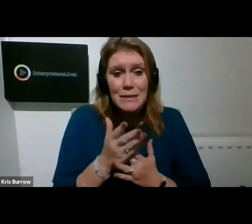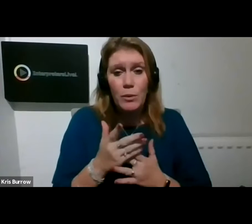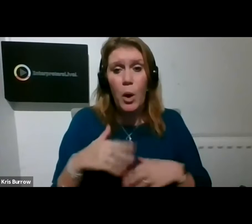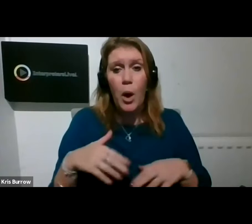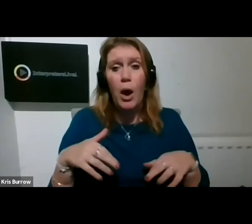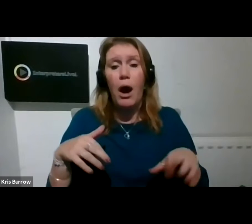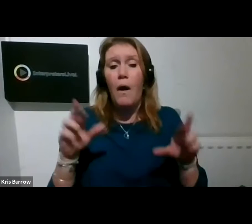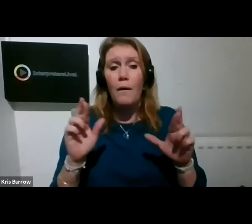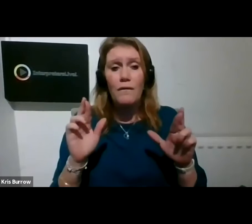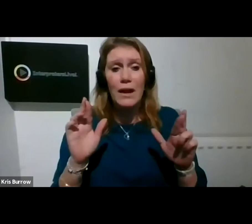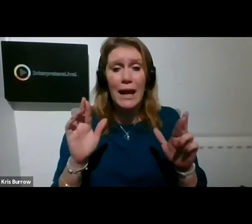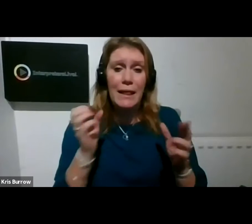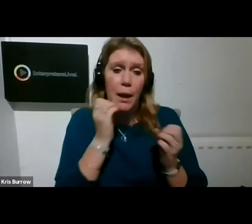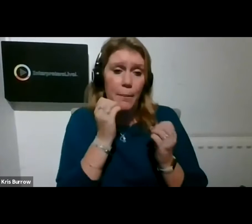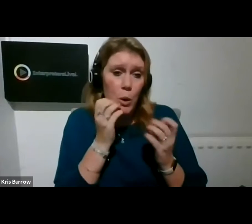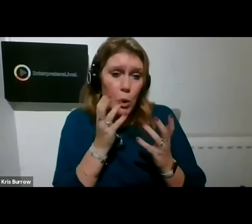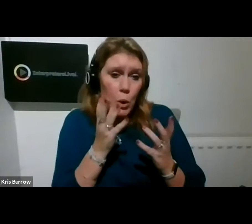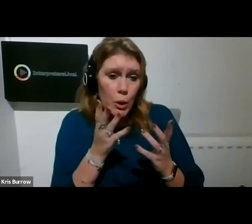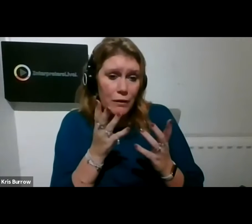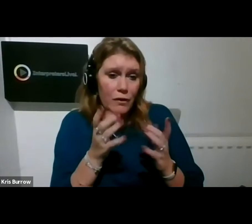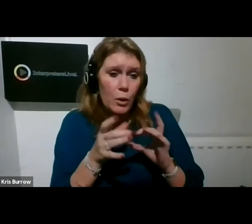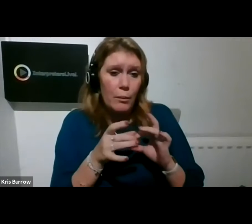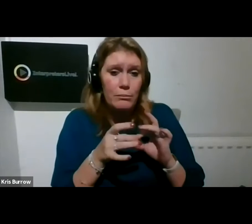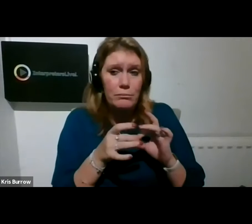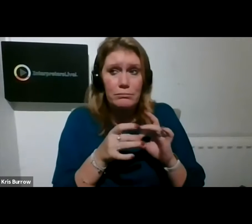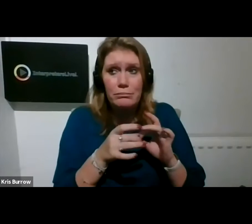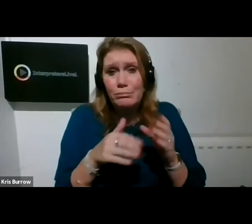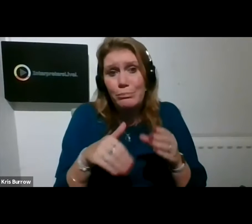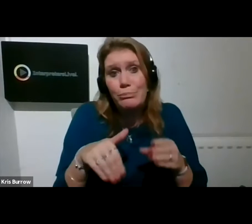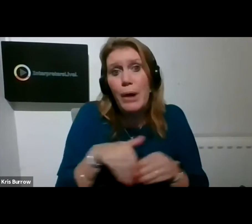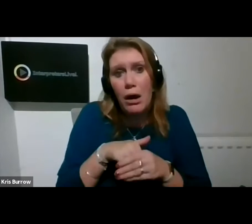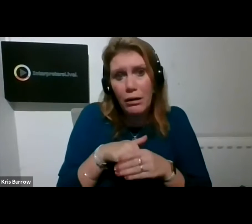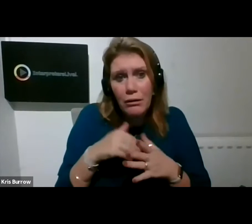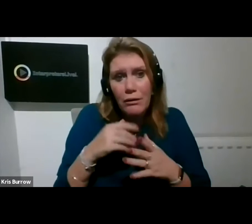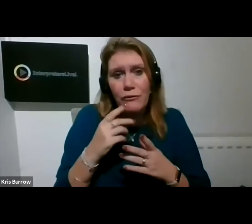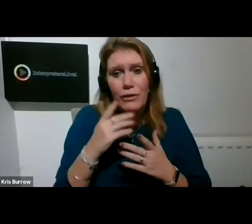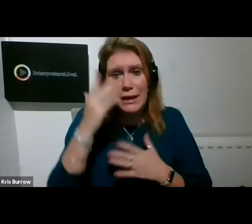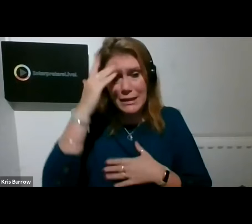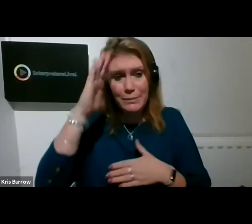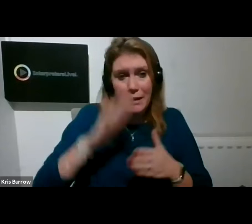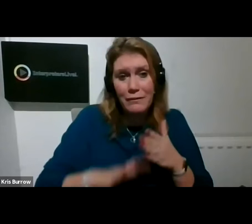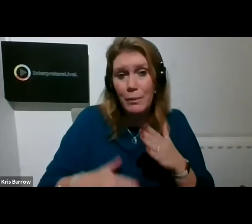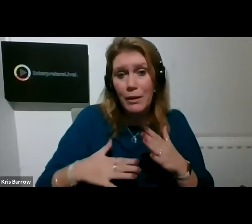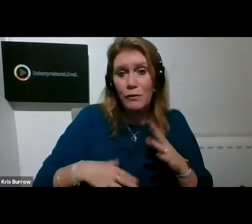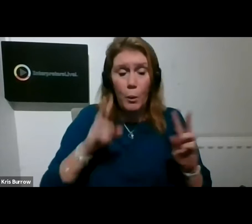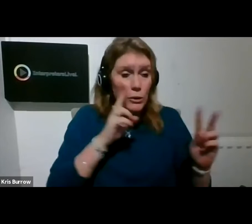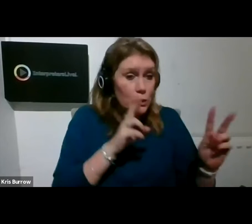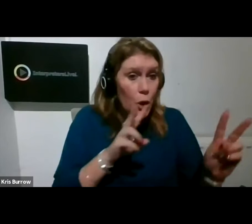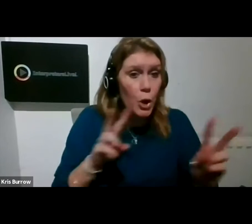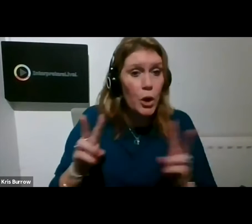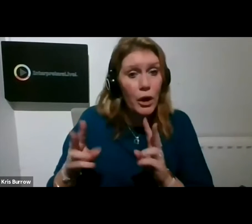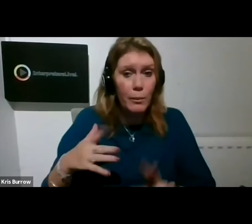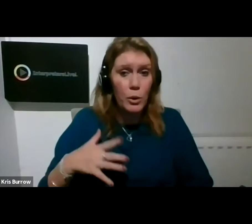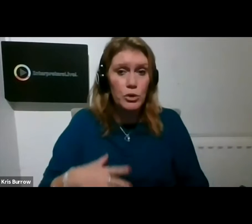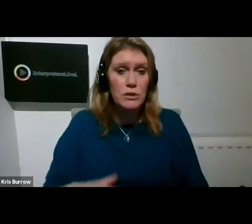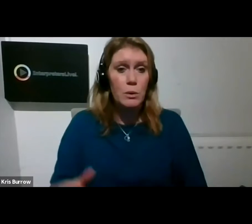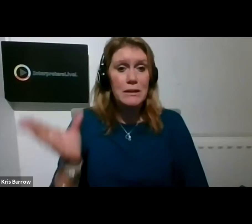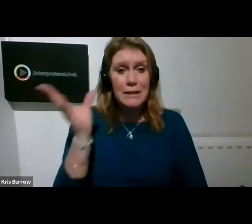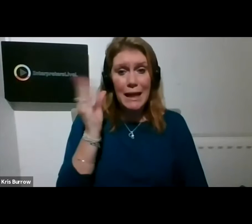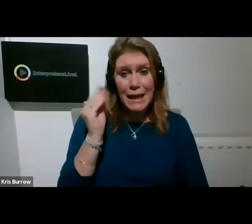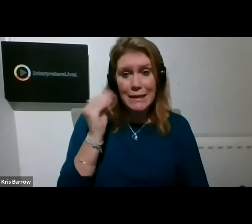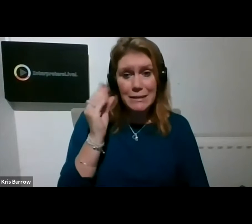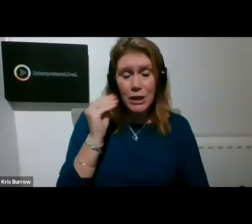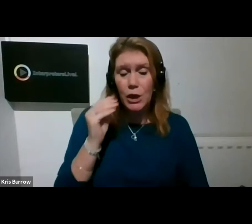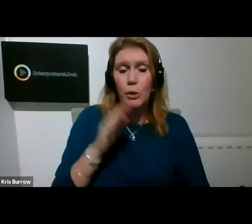experience. But if you don't want to look at them and you just want to listen, or that's how you're going to experience it, you also won't